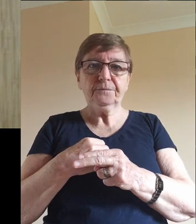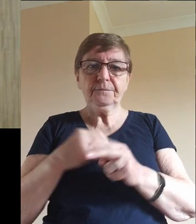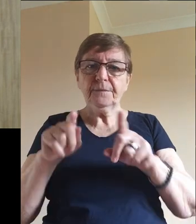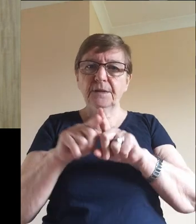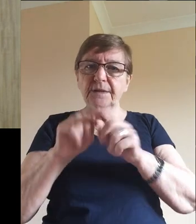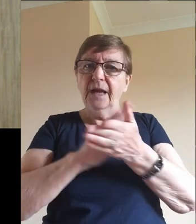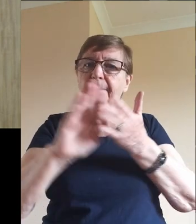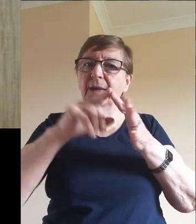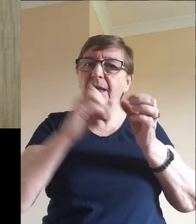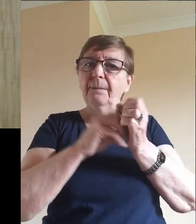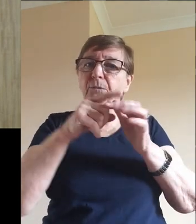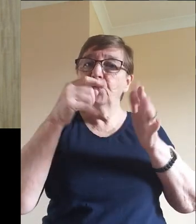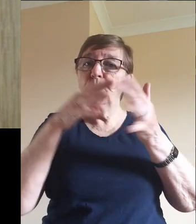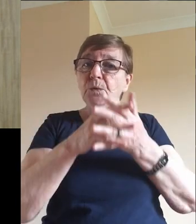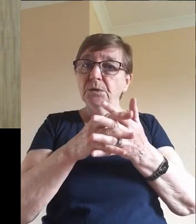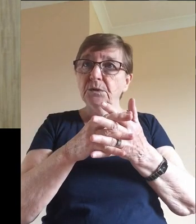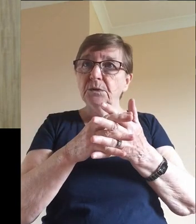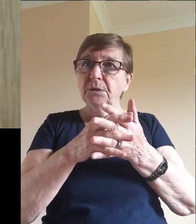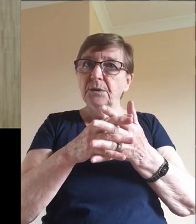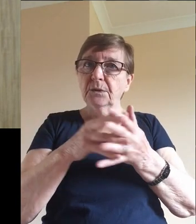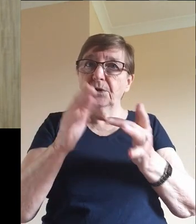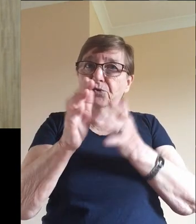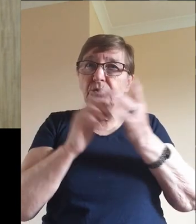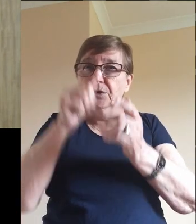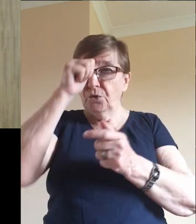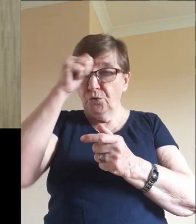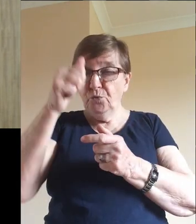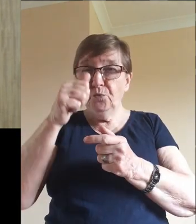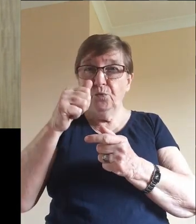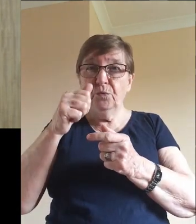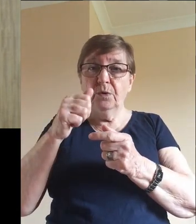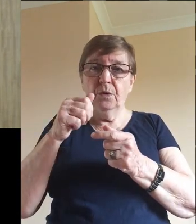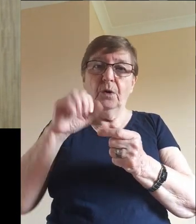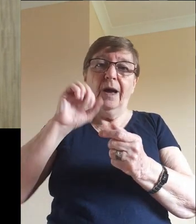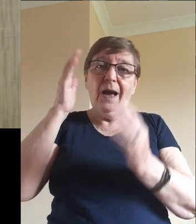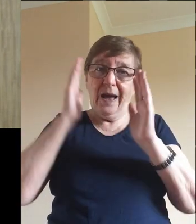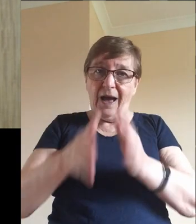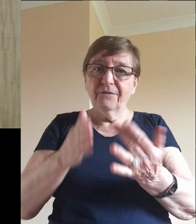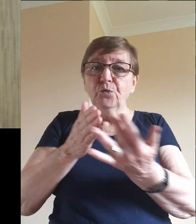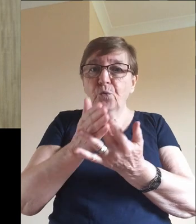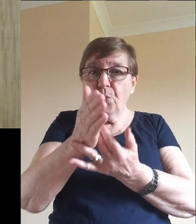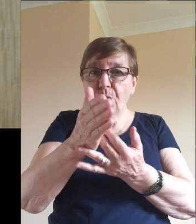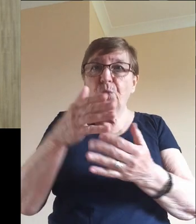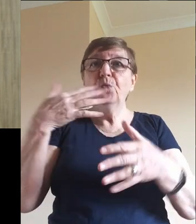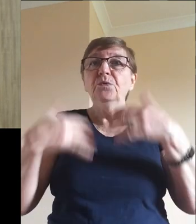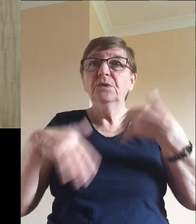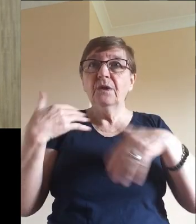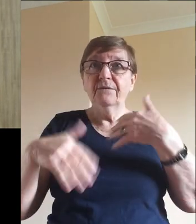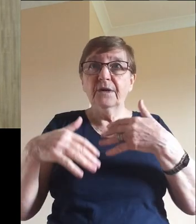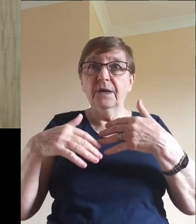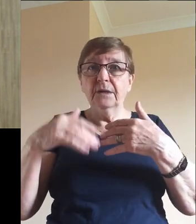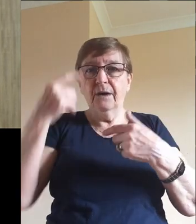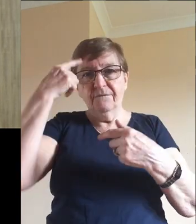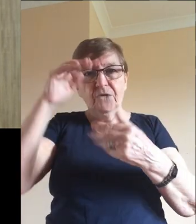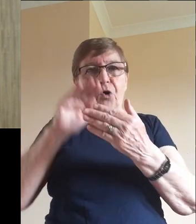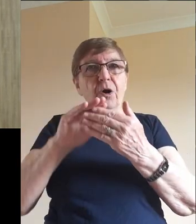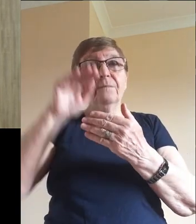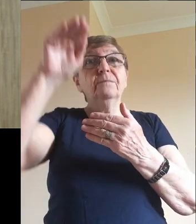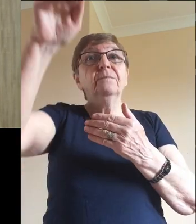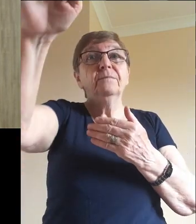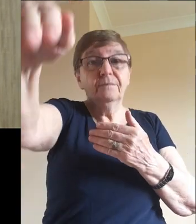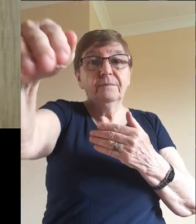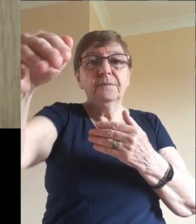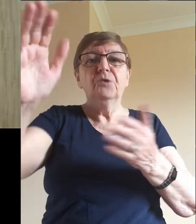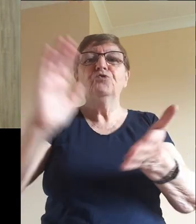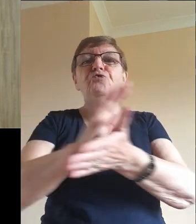to the Hebrews puts it, for the joy that was set before him, to head into and wait in the